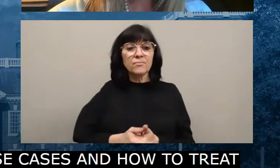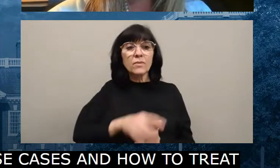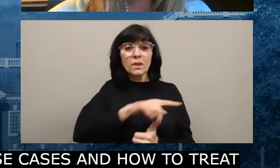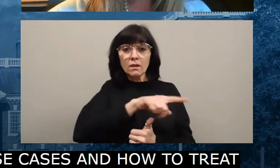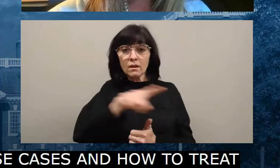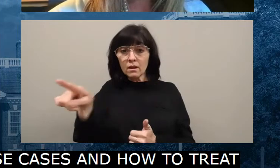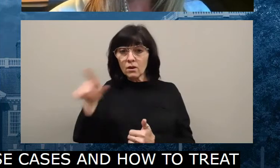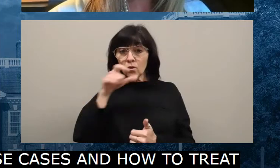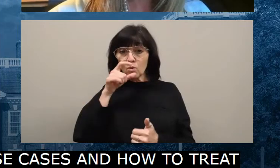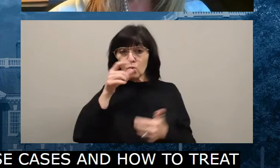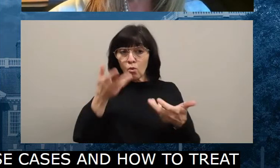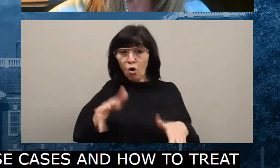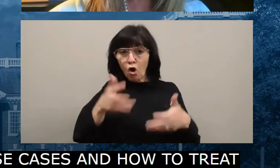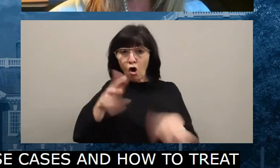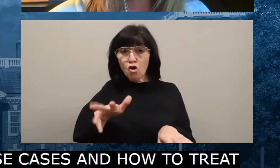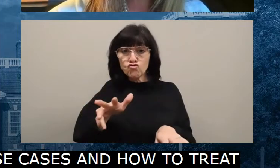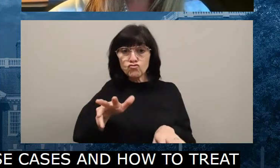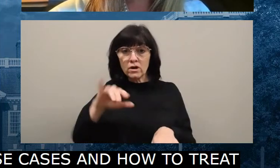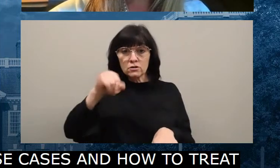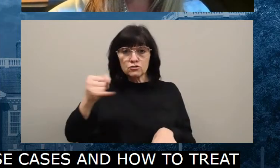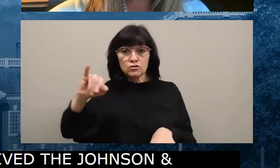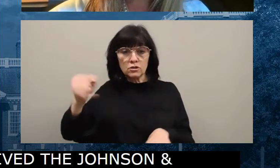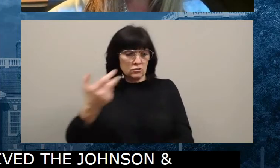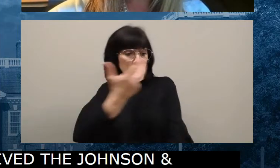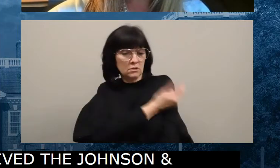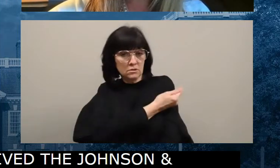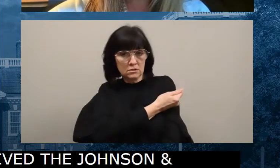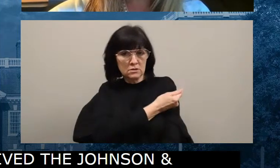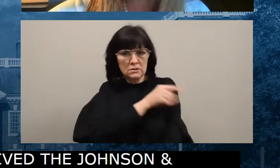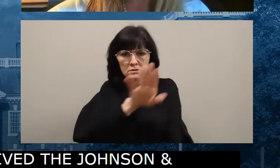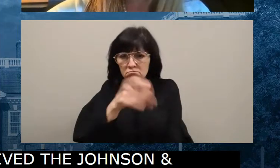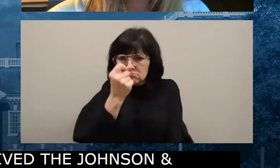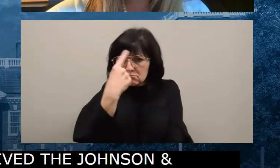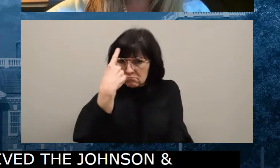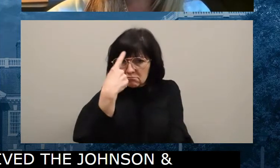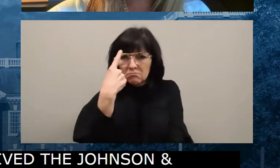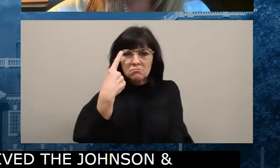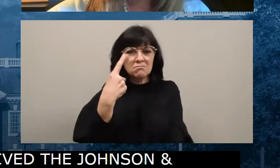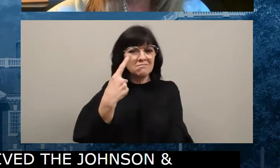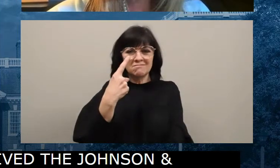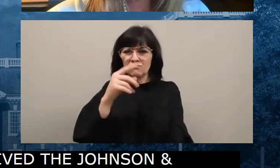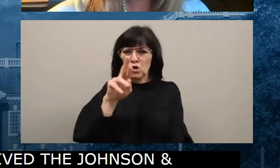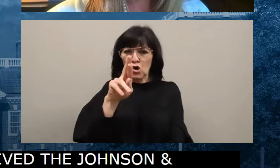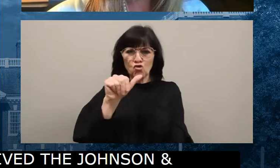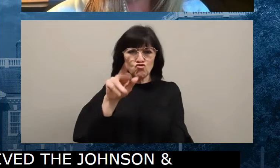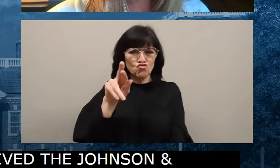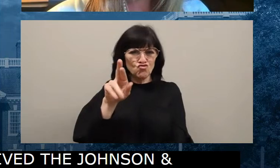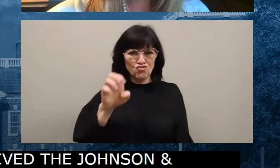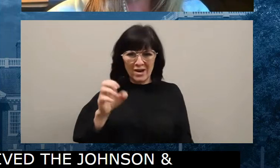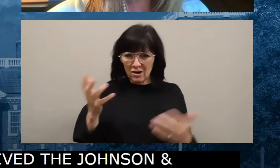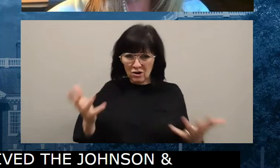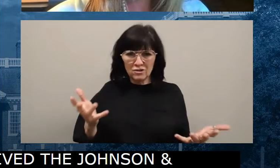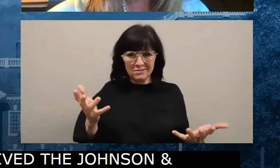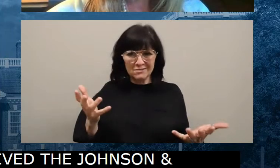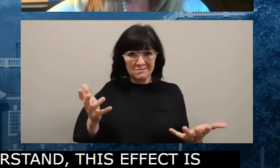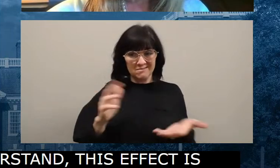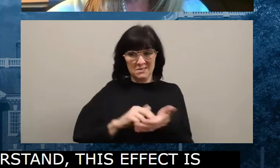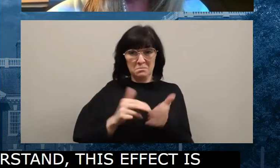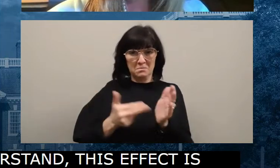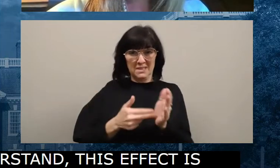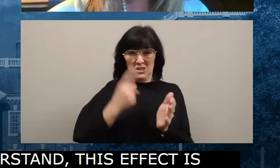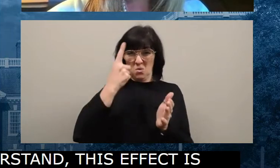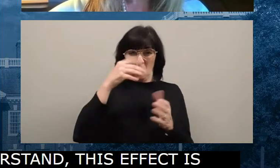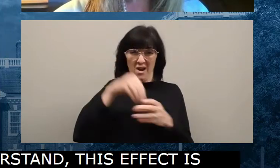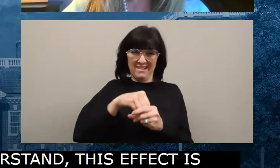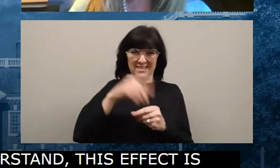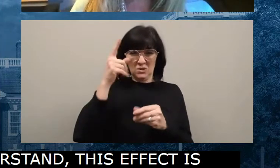again, understand this effect is extremely rare. The range is essentially 1 in a million. And